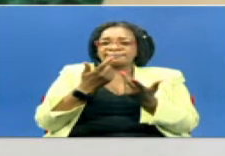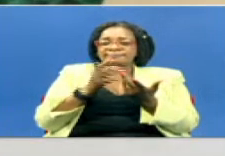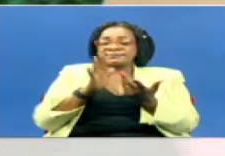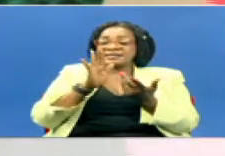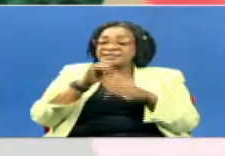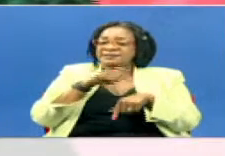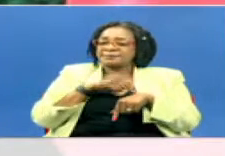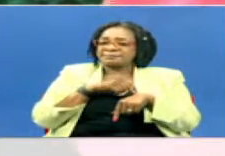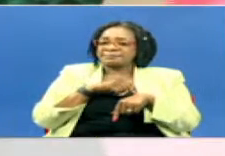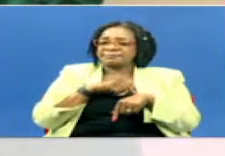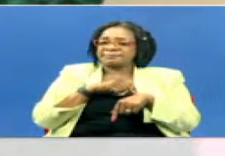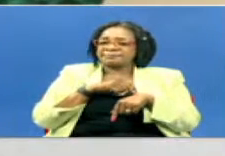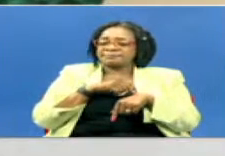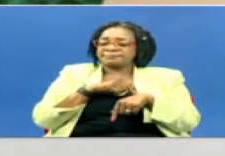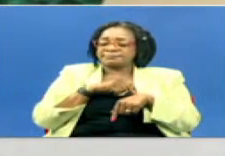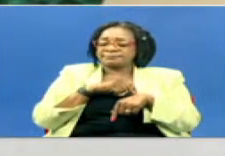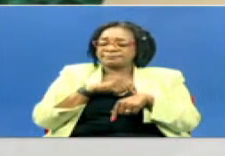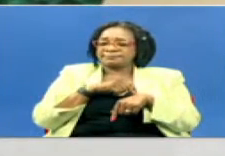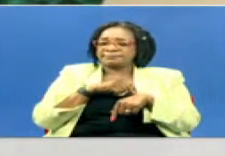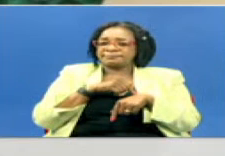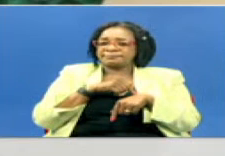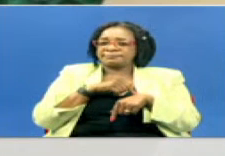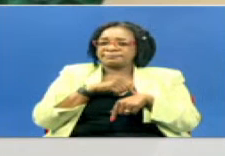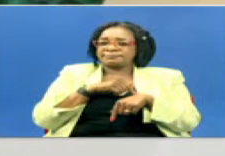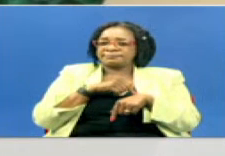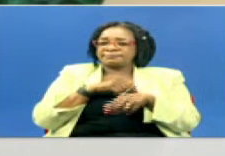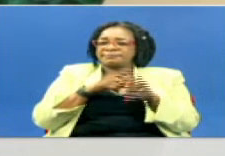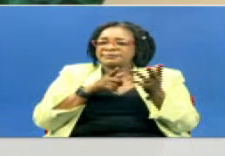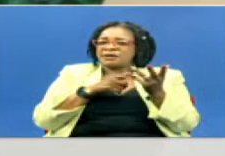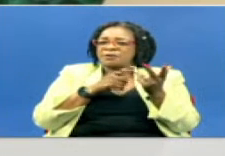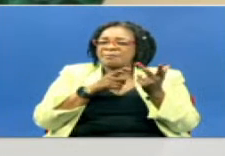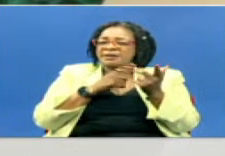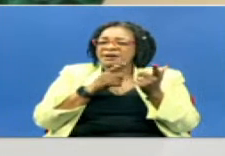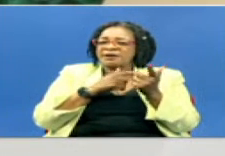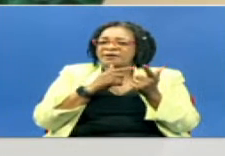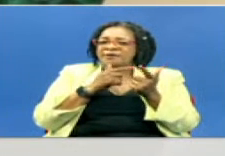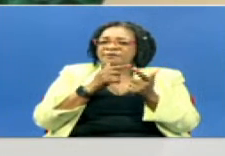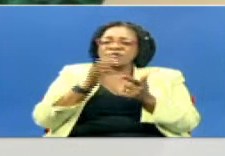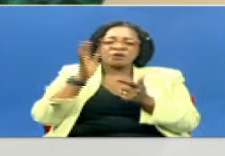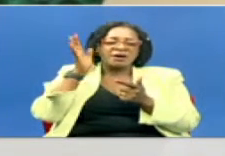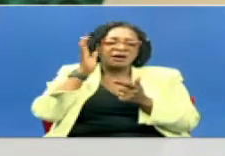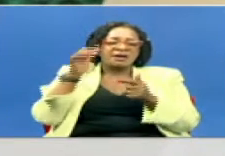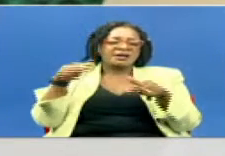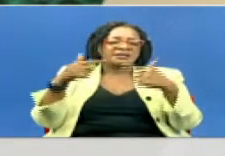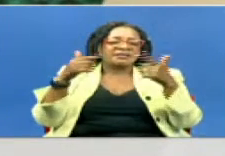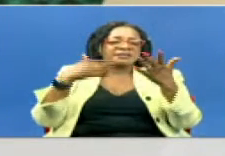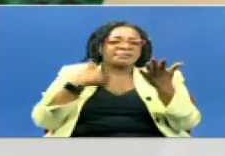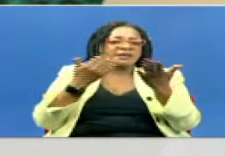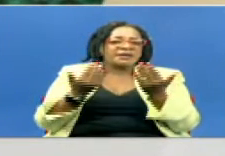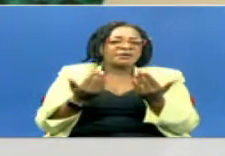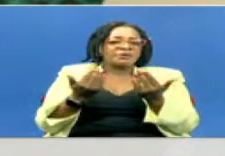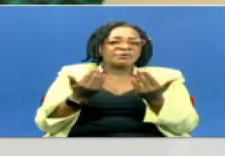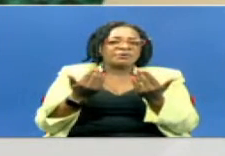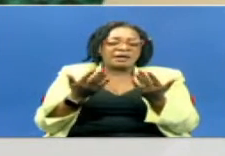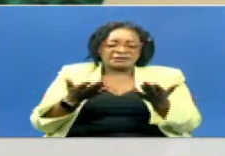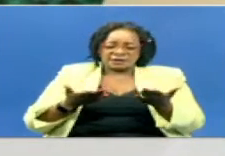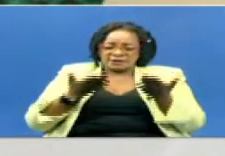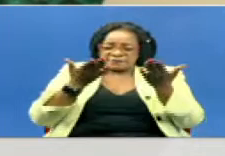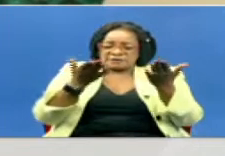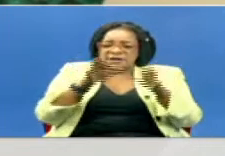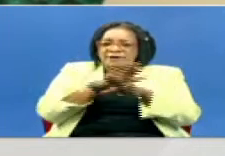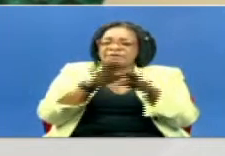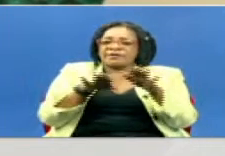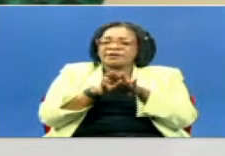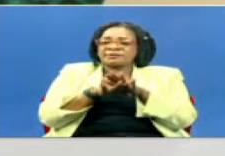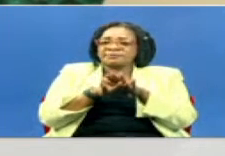I think now, Zainab, how many have you heard criticizing me now? I've sacrificed everything. You